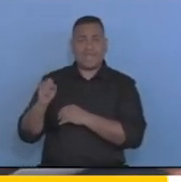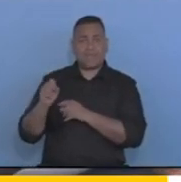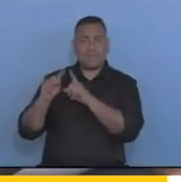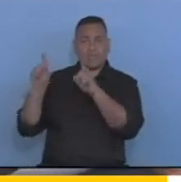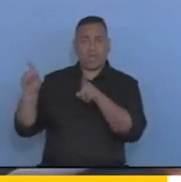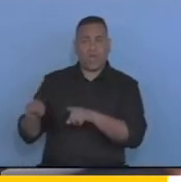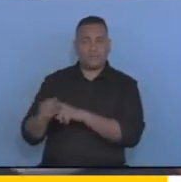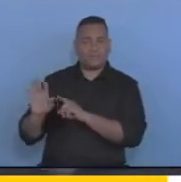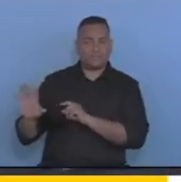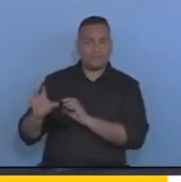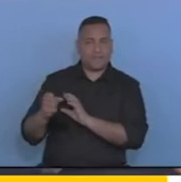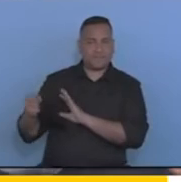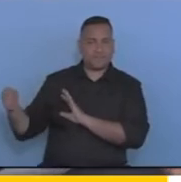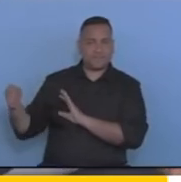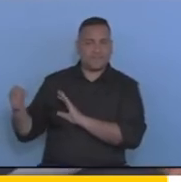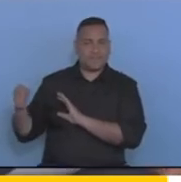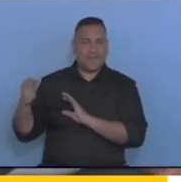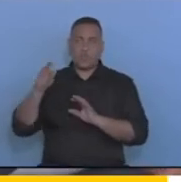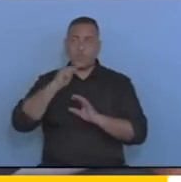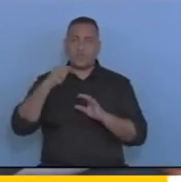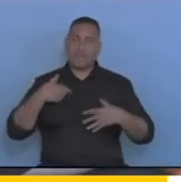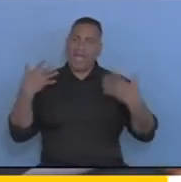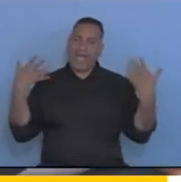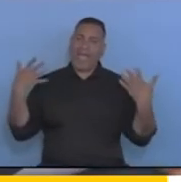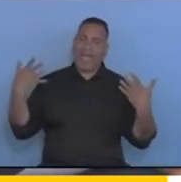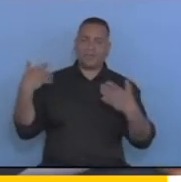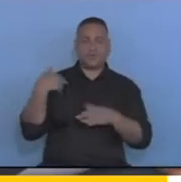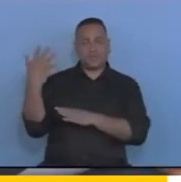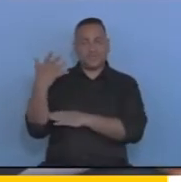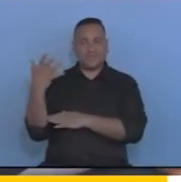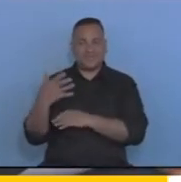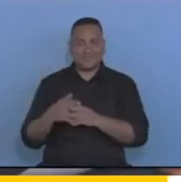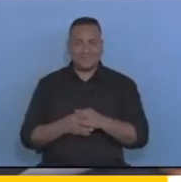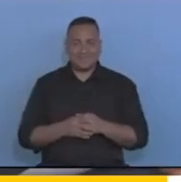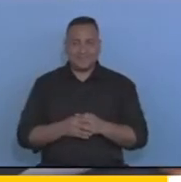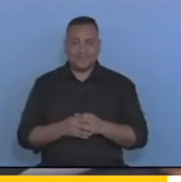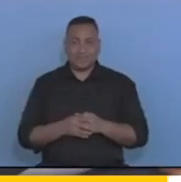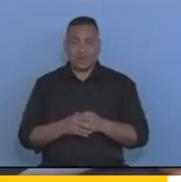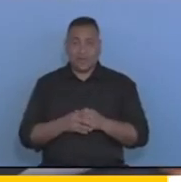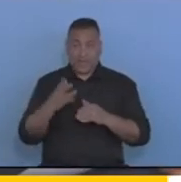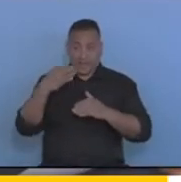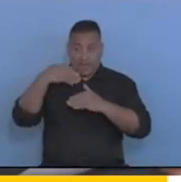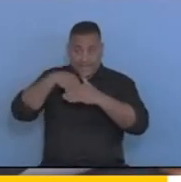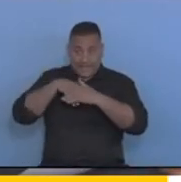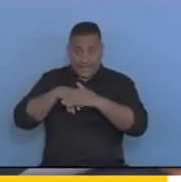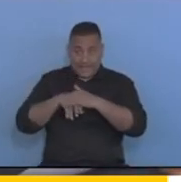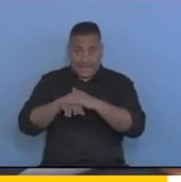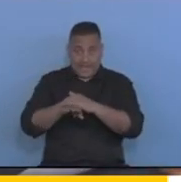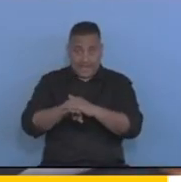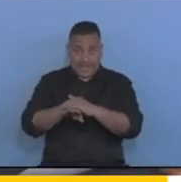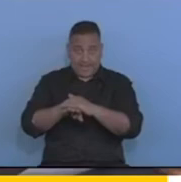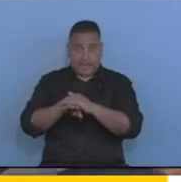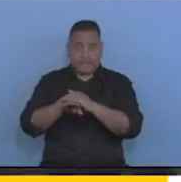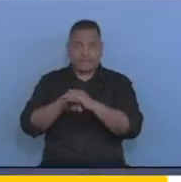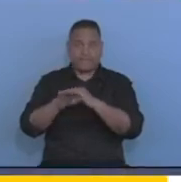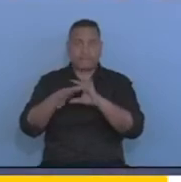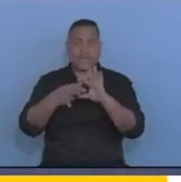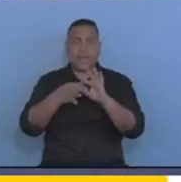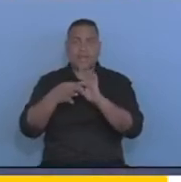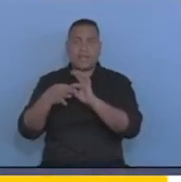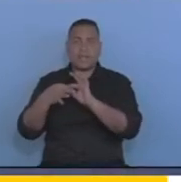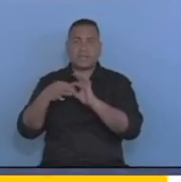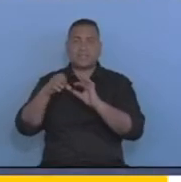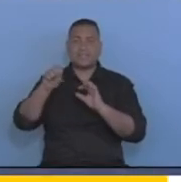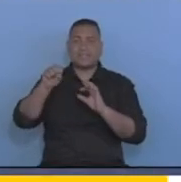I will hold that for you. I like to use this, and I want to show. You go. So they came in just... in conjunction with CEDA,